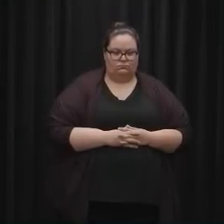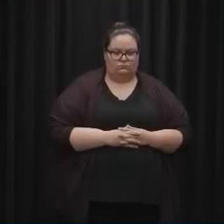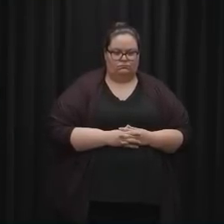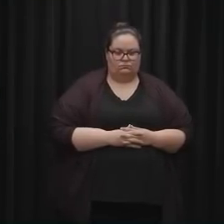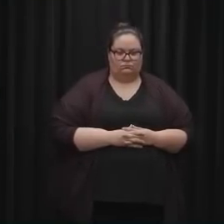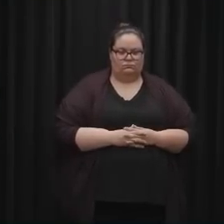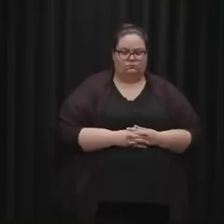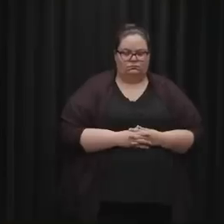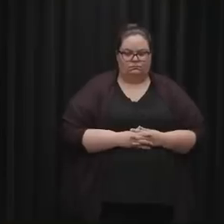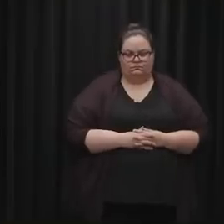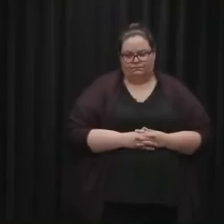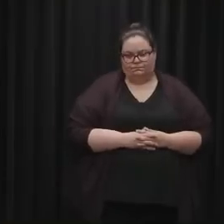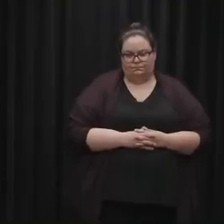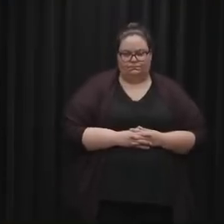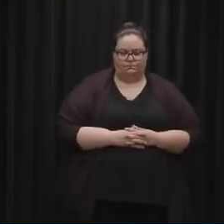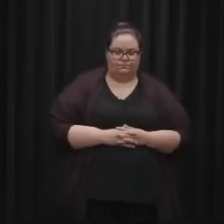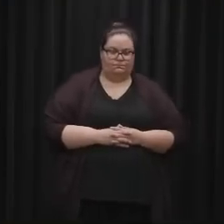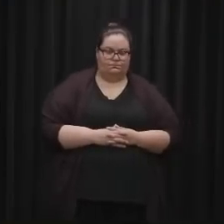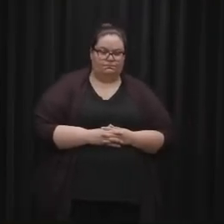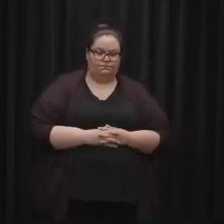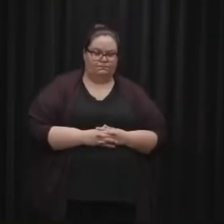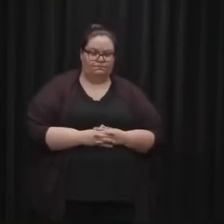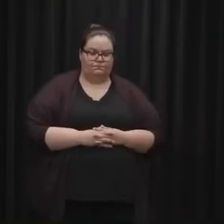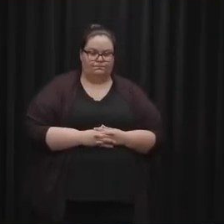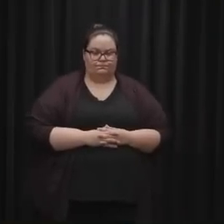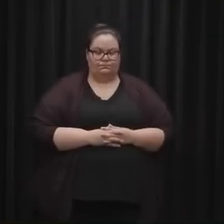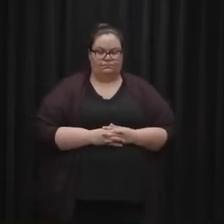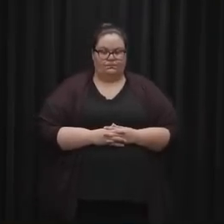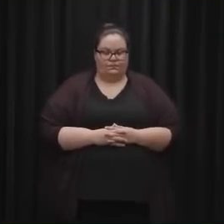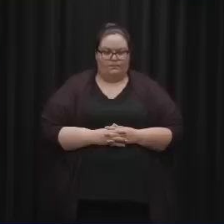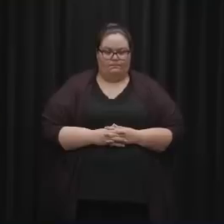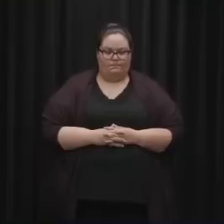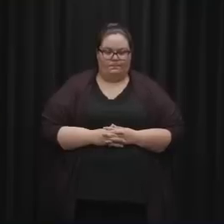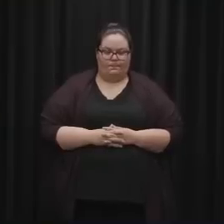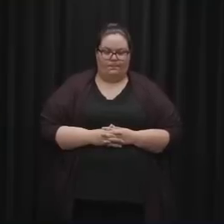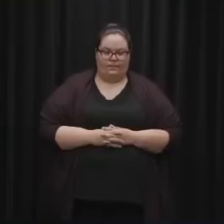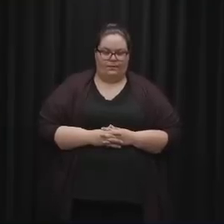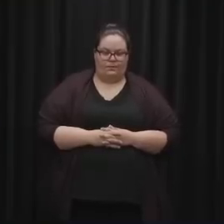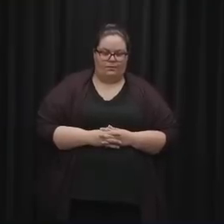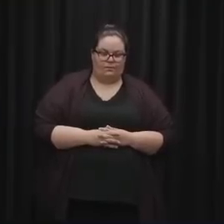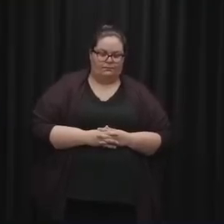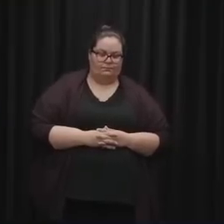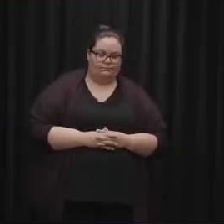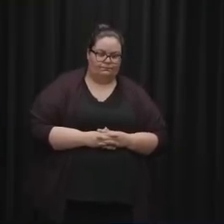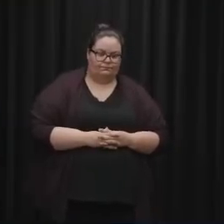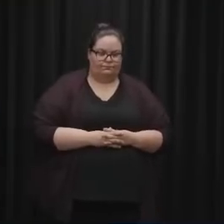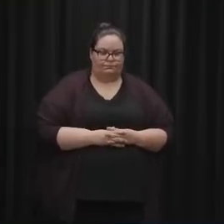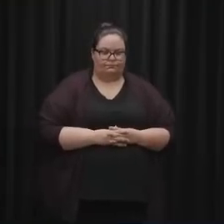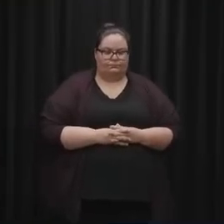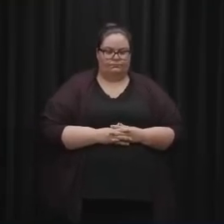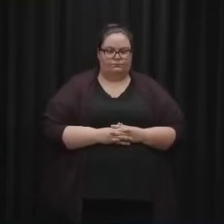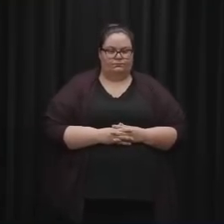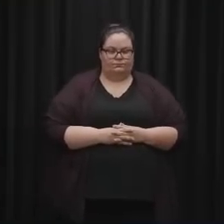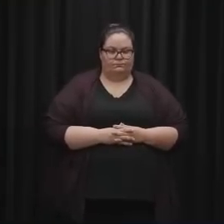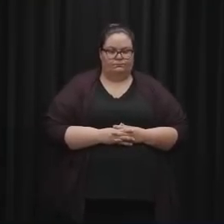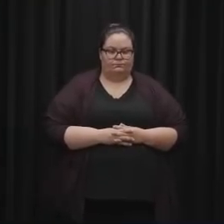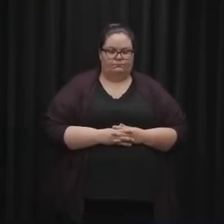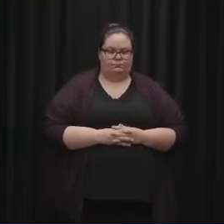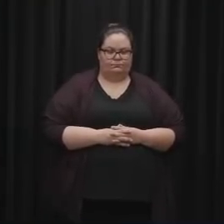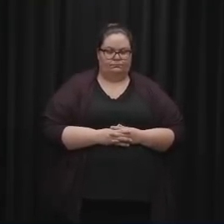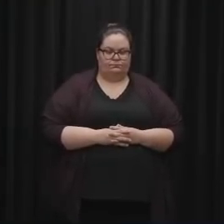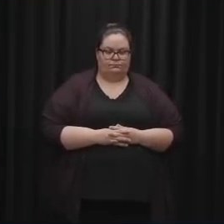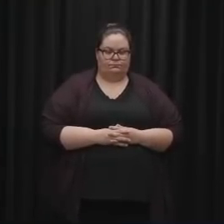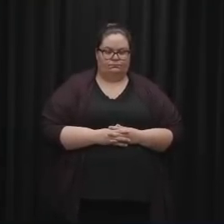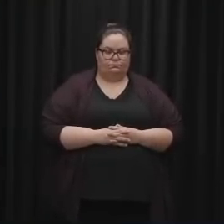can respect social distancing. However, everyone knows that even with the best of intentions, it